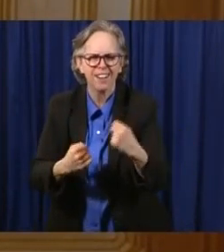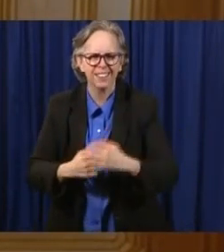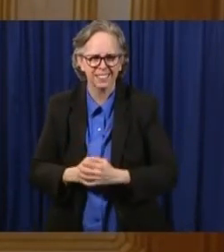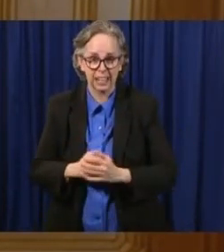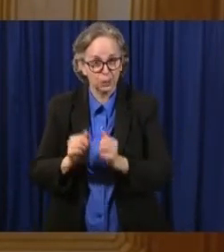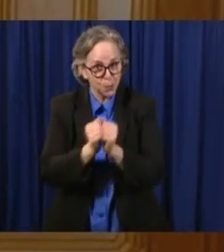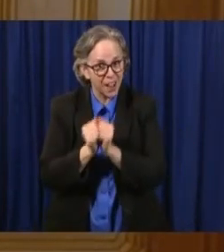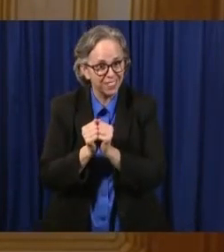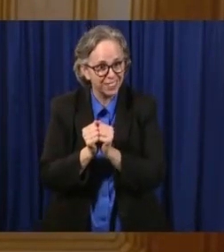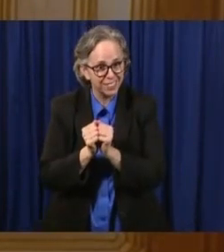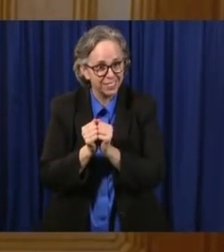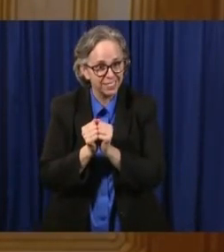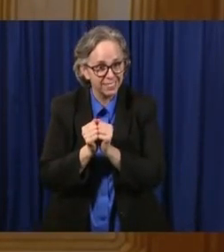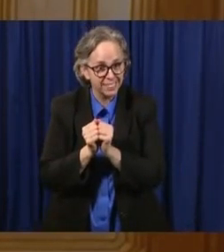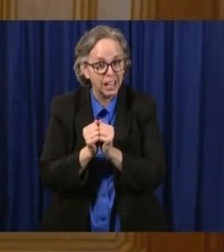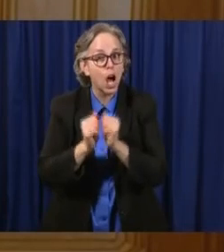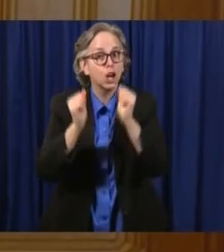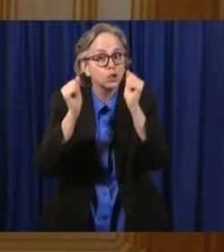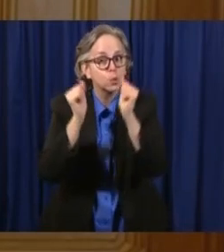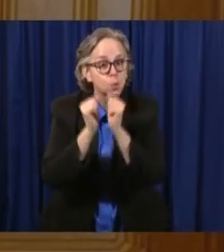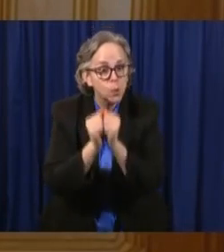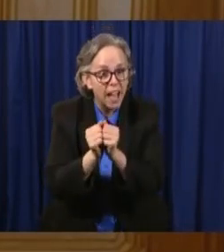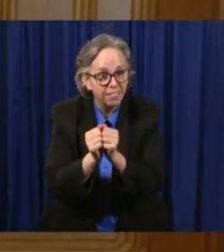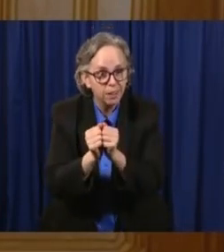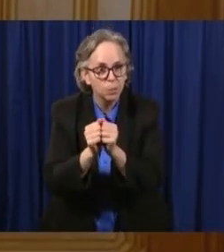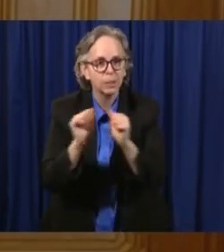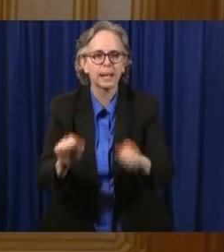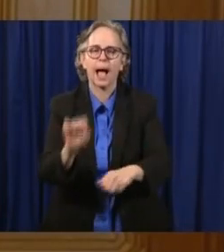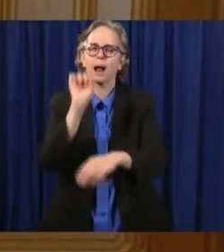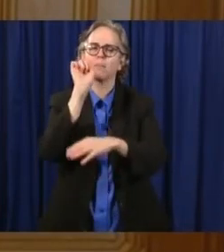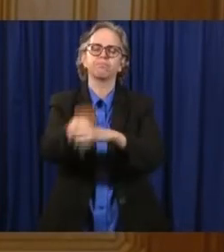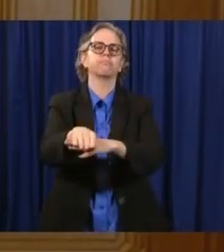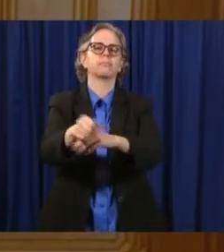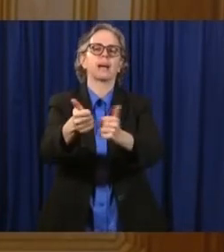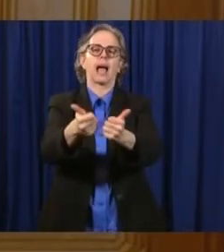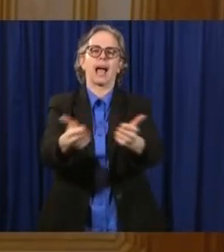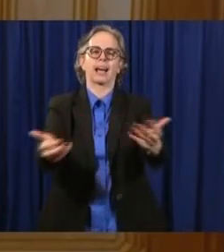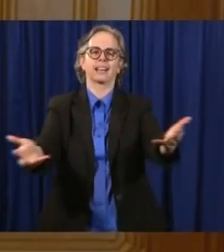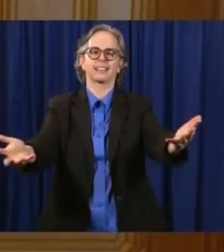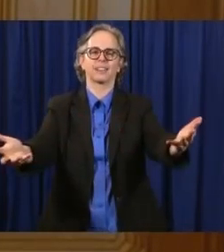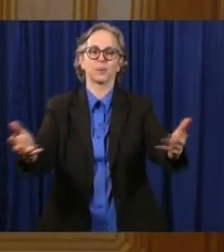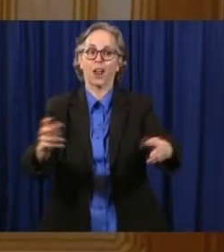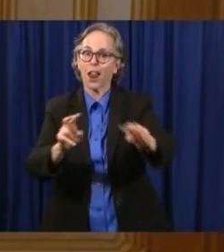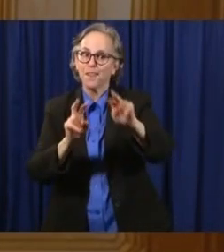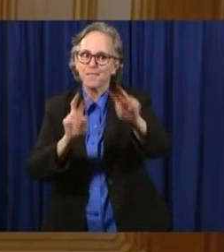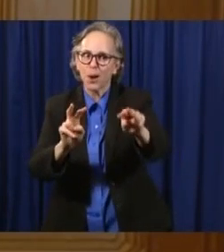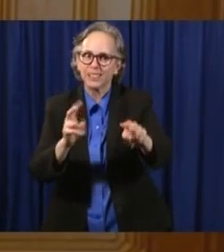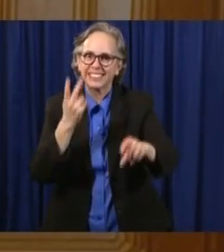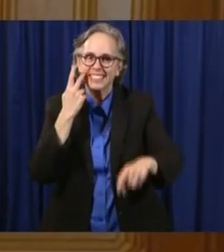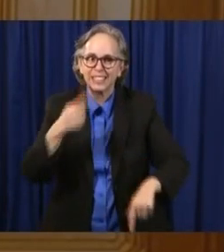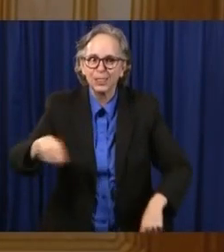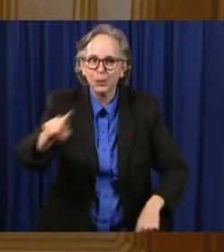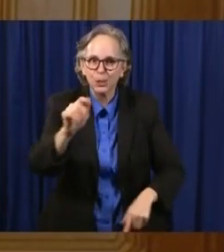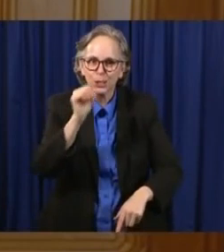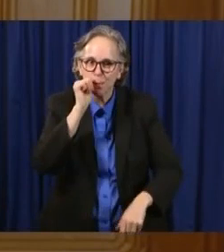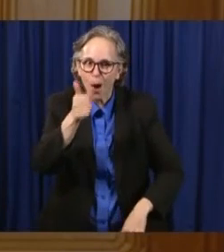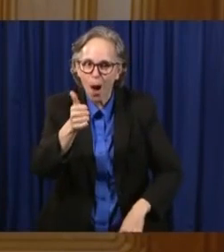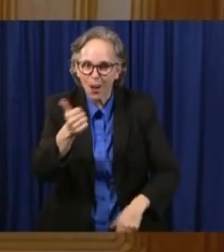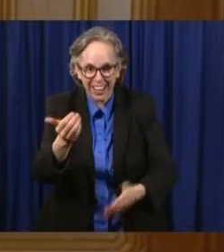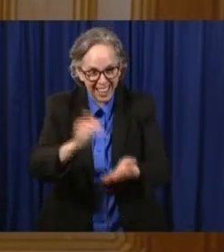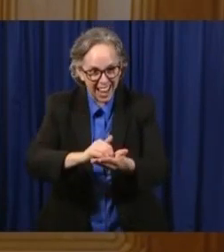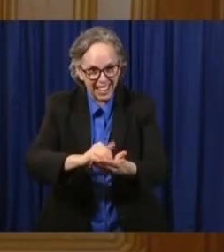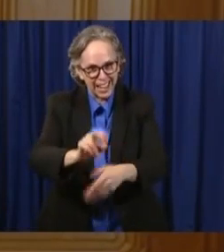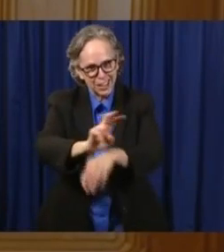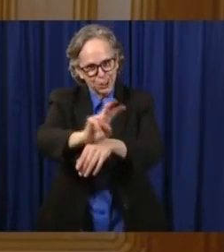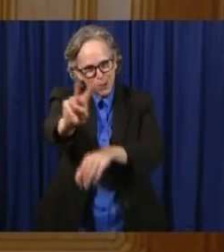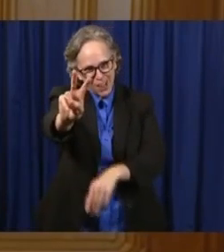together, we can overcome anything. We look forward to seeing you all tomorrow again at 2